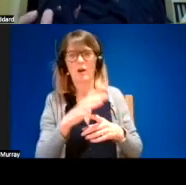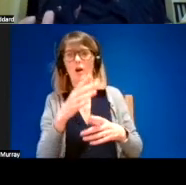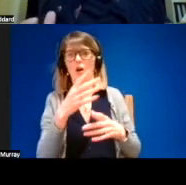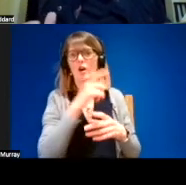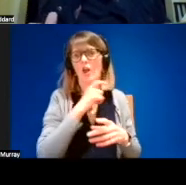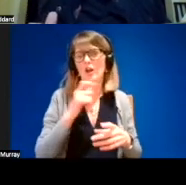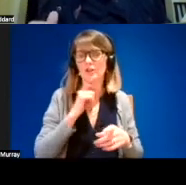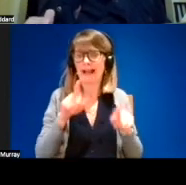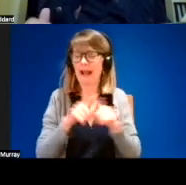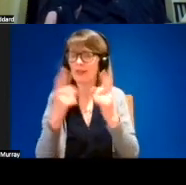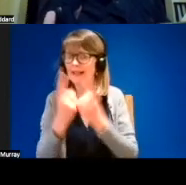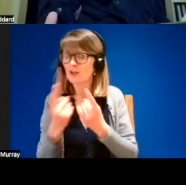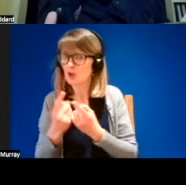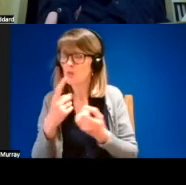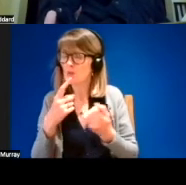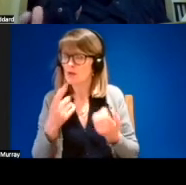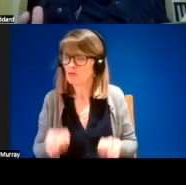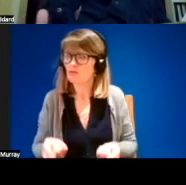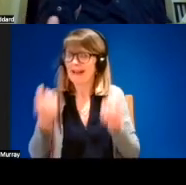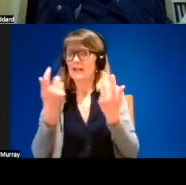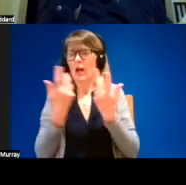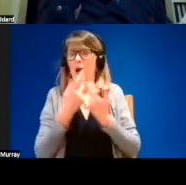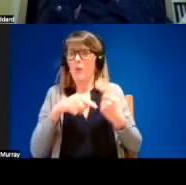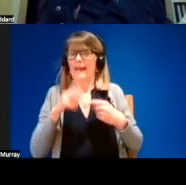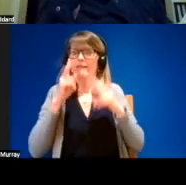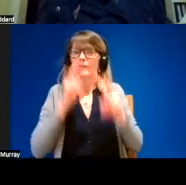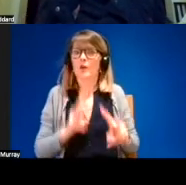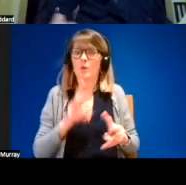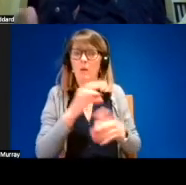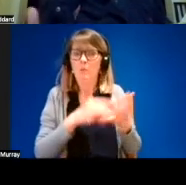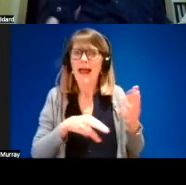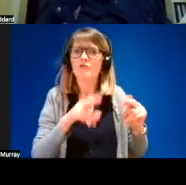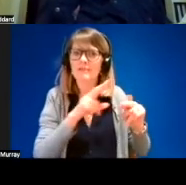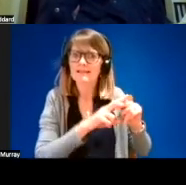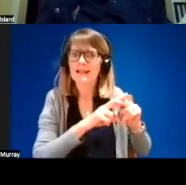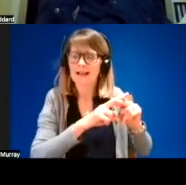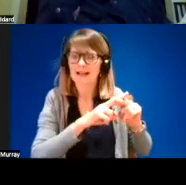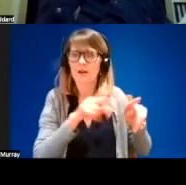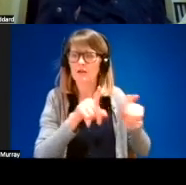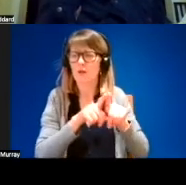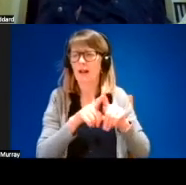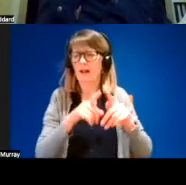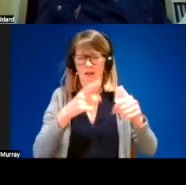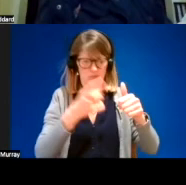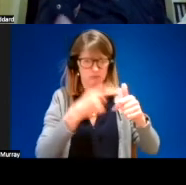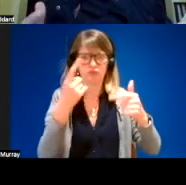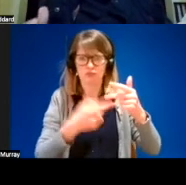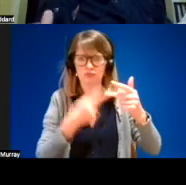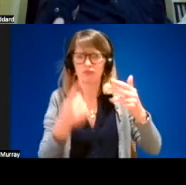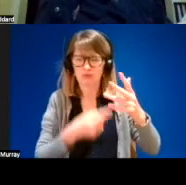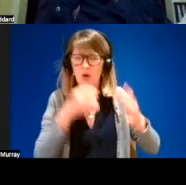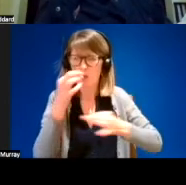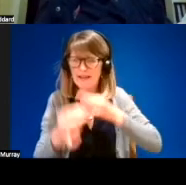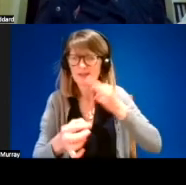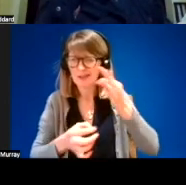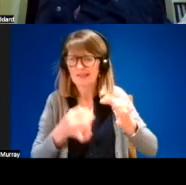what it says about how we view parenting, there are a raft of other questions raised here. It is hard